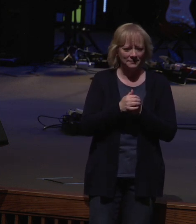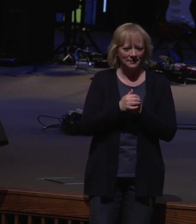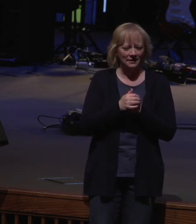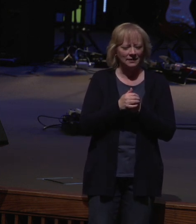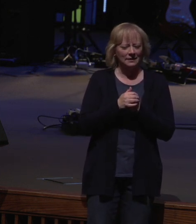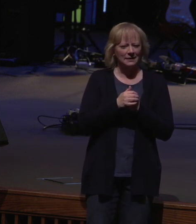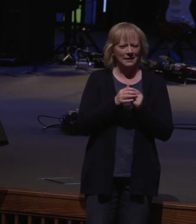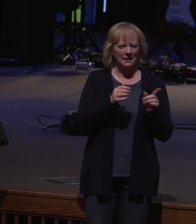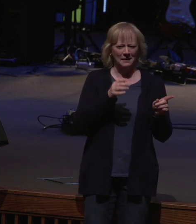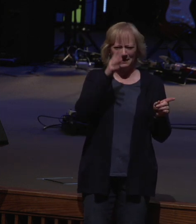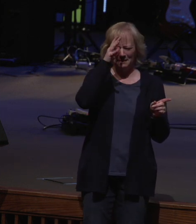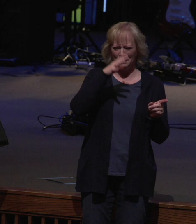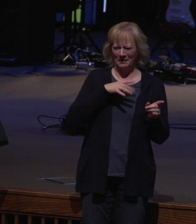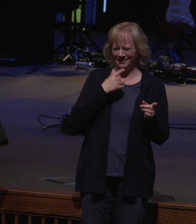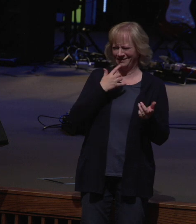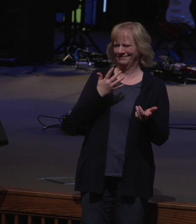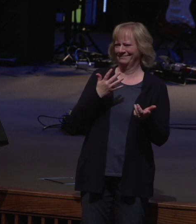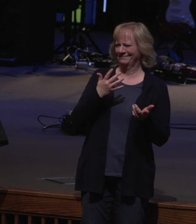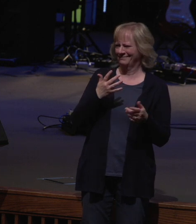And the man says, no.